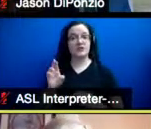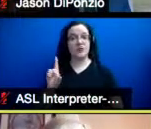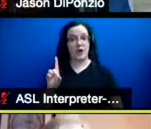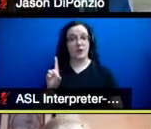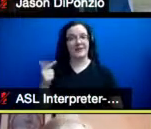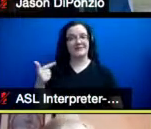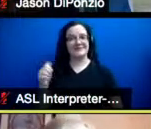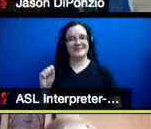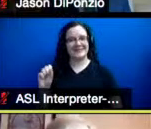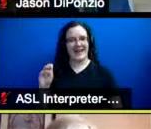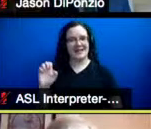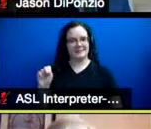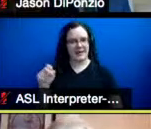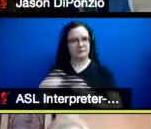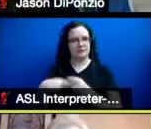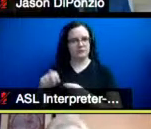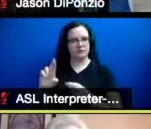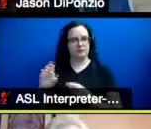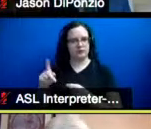Project.